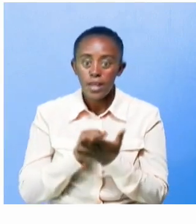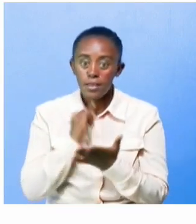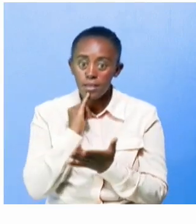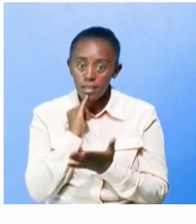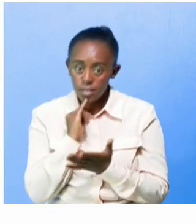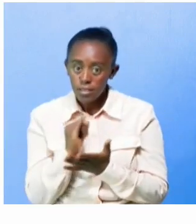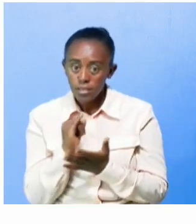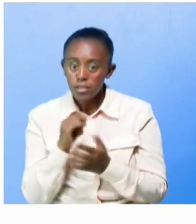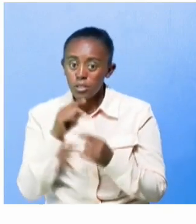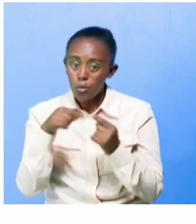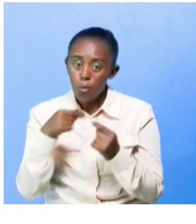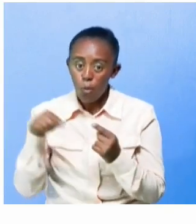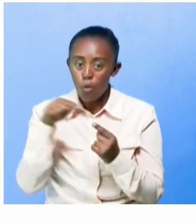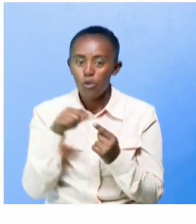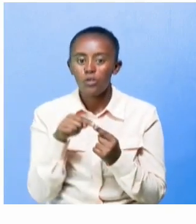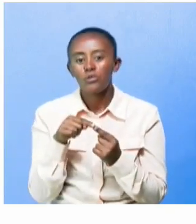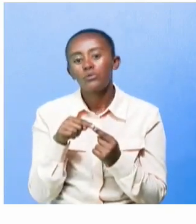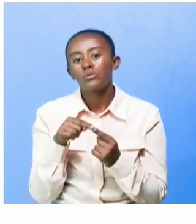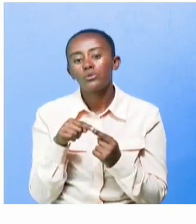going